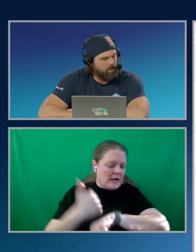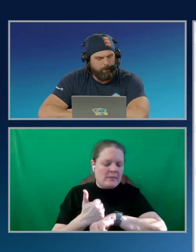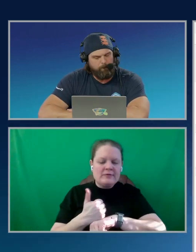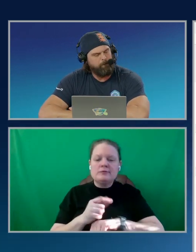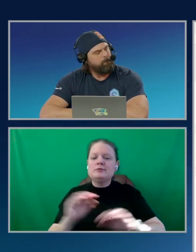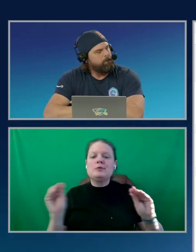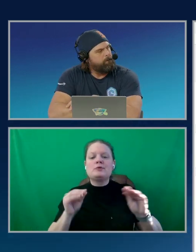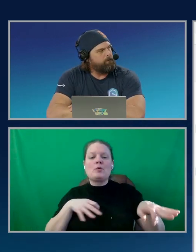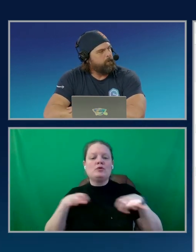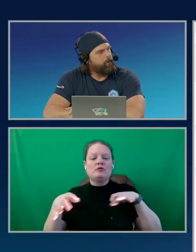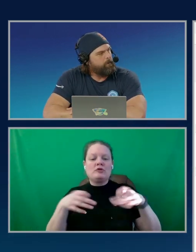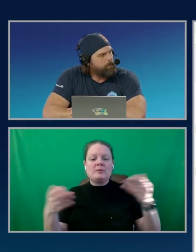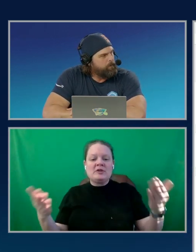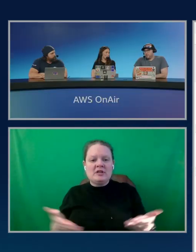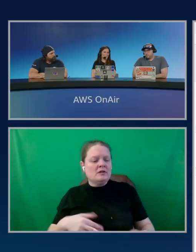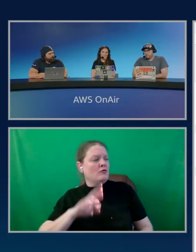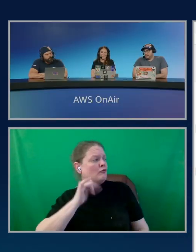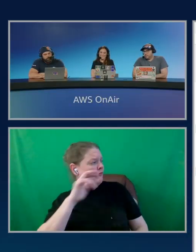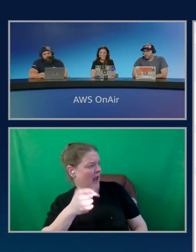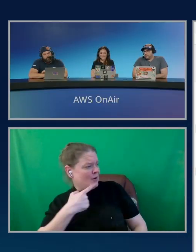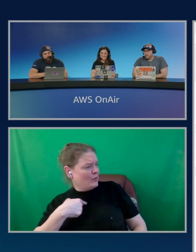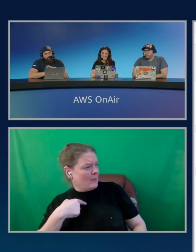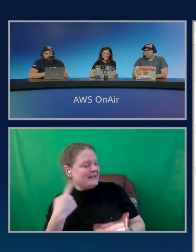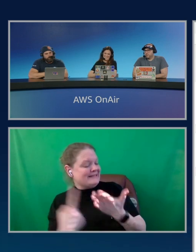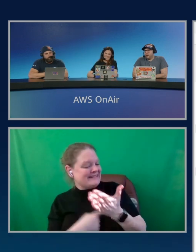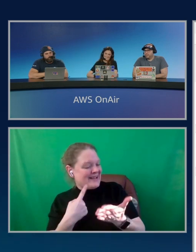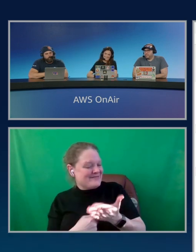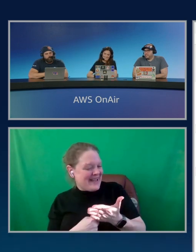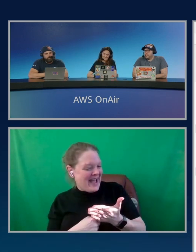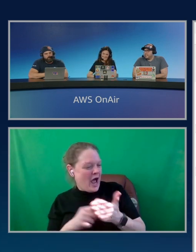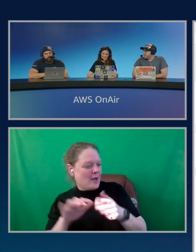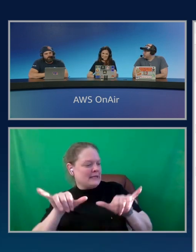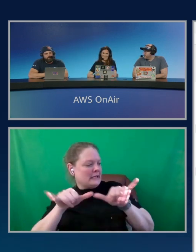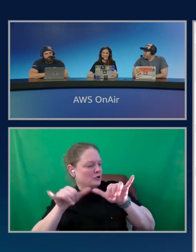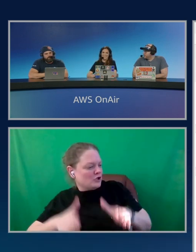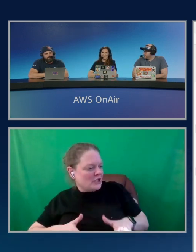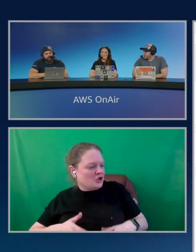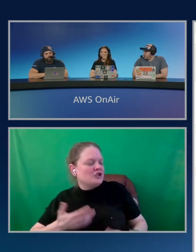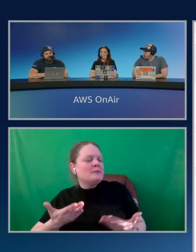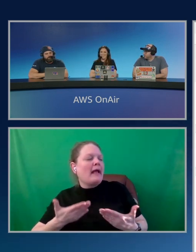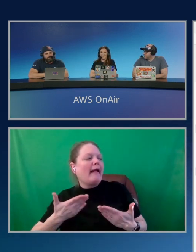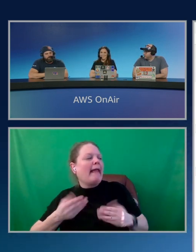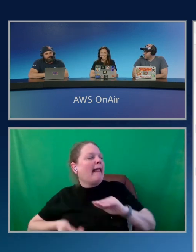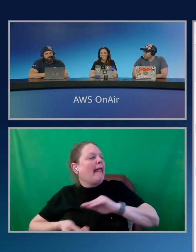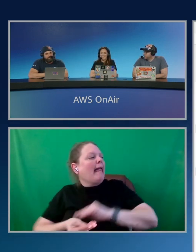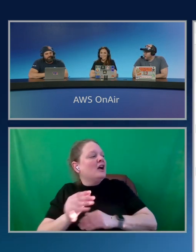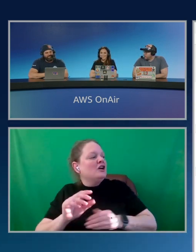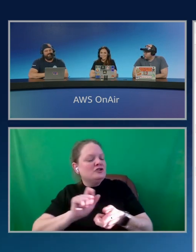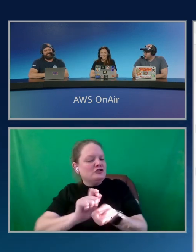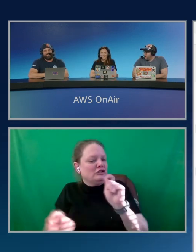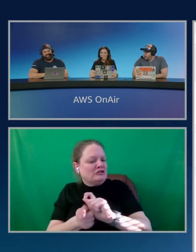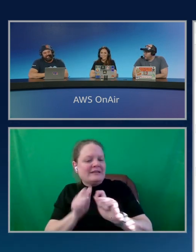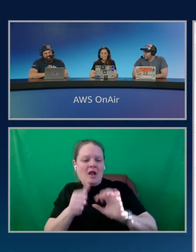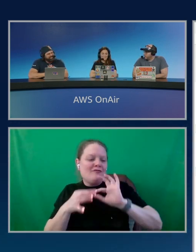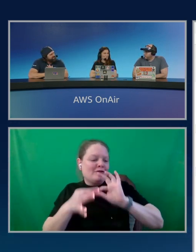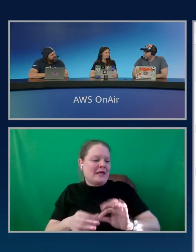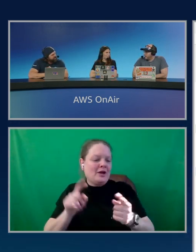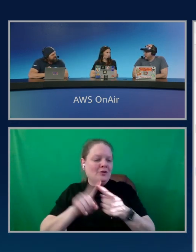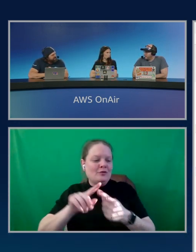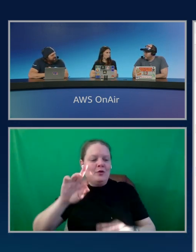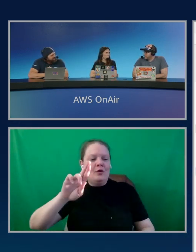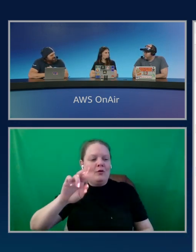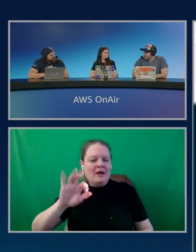here. Right? Ryan, are you telling me that sometimes engineers might sneak in changes that are unrelated to refactoring auth